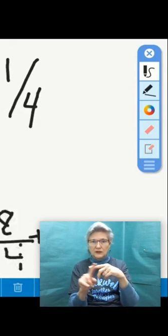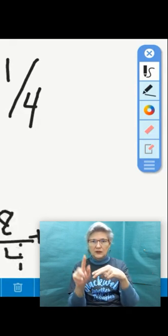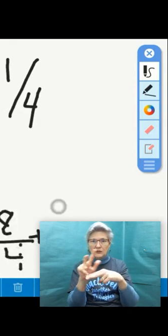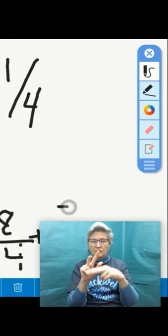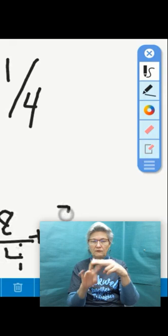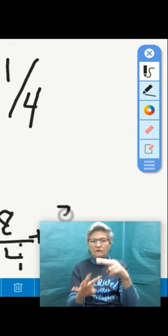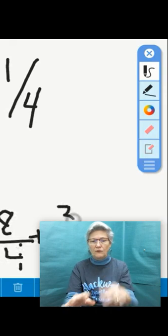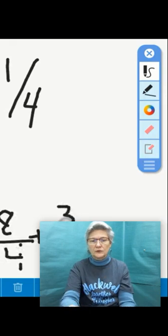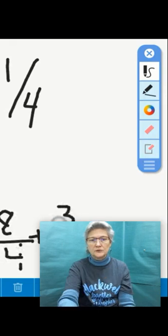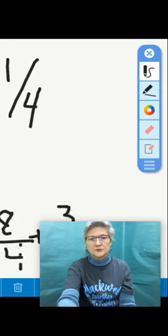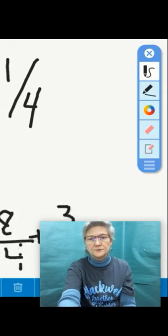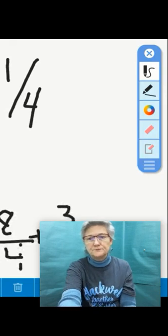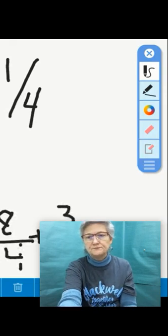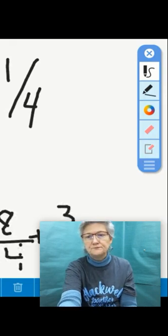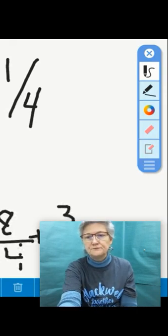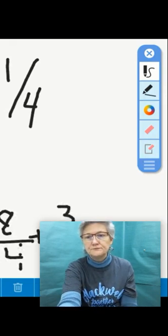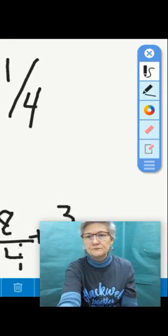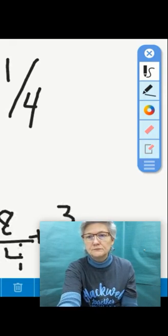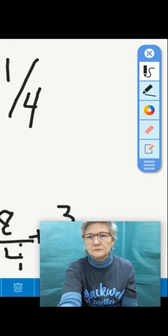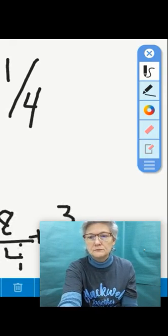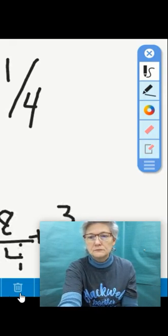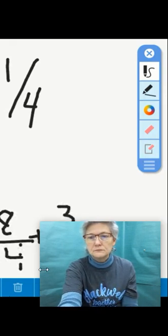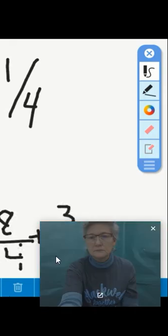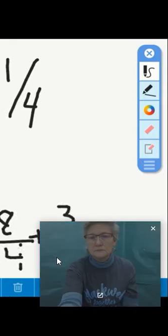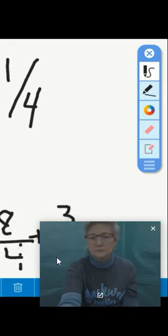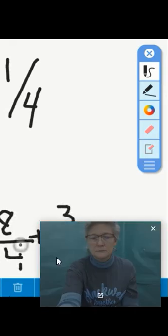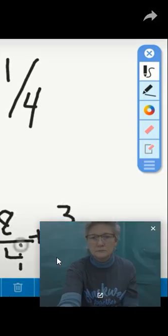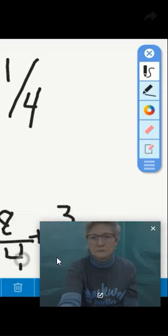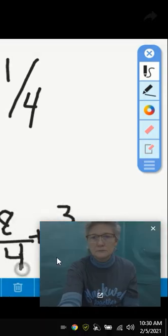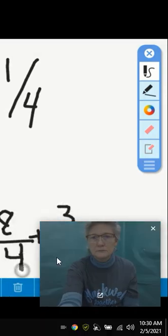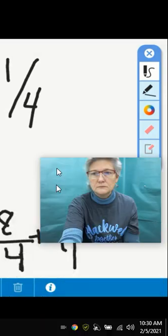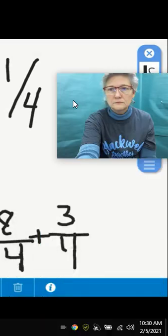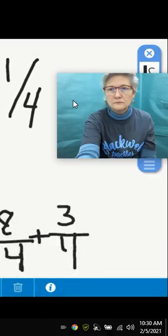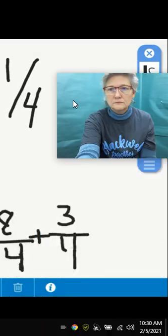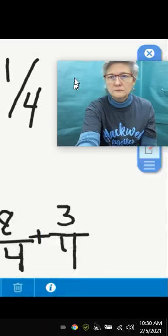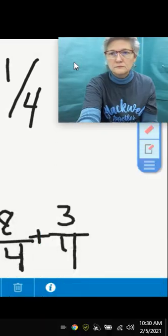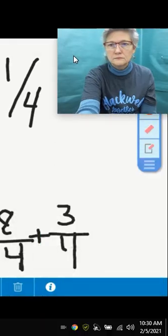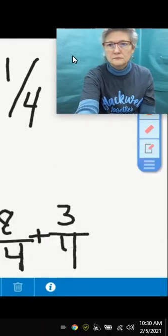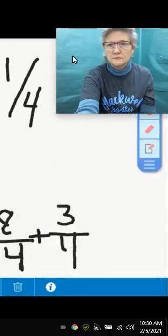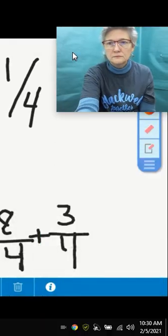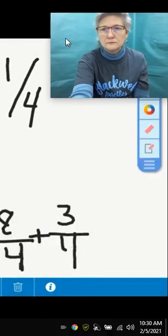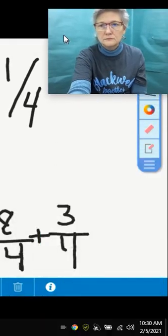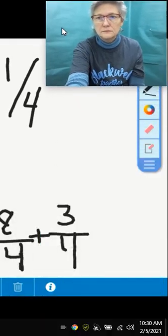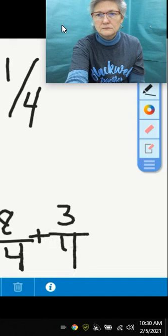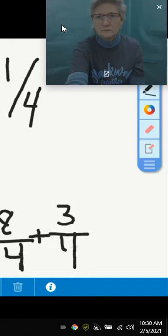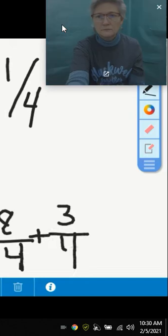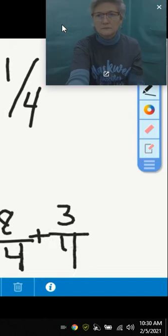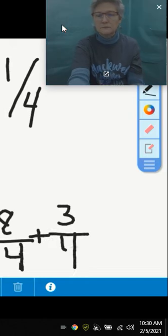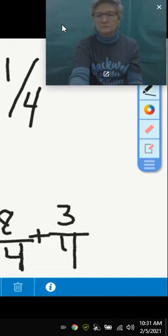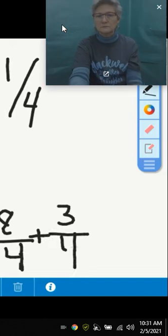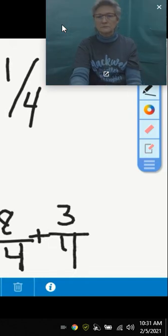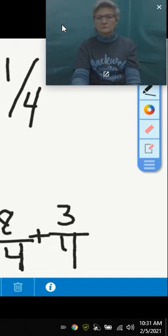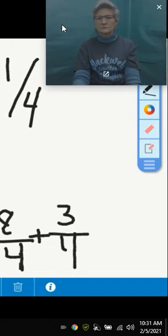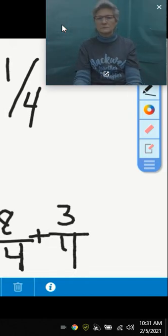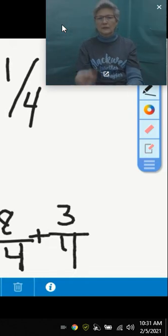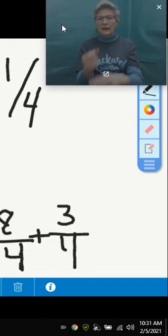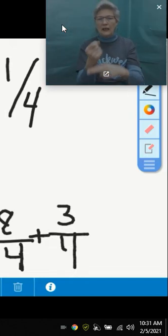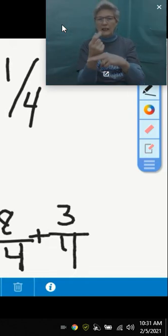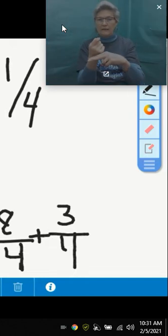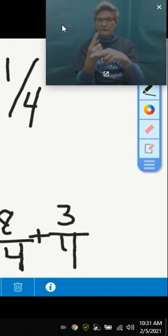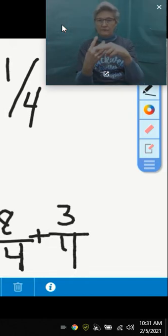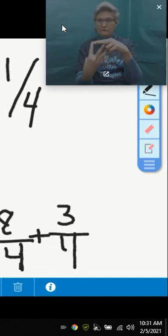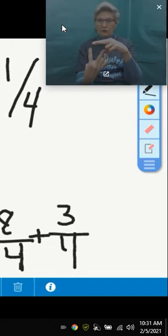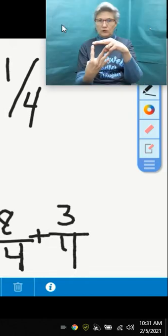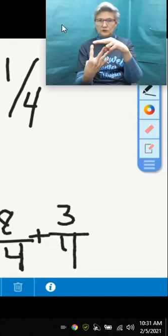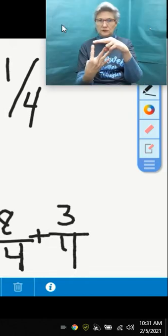plus our 3/4 equals our final product of 11 fourths, written as